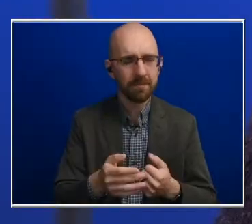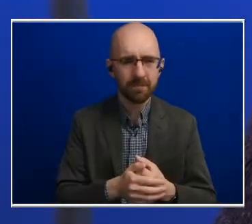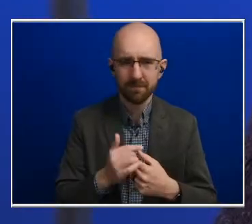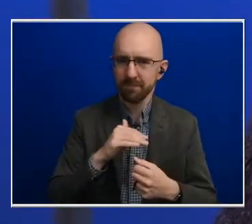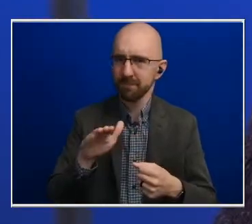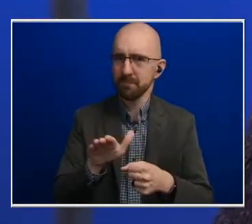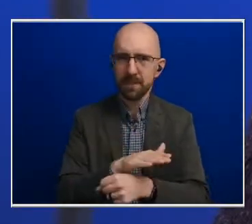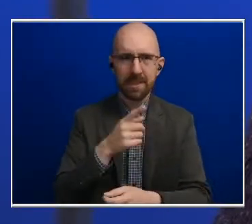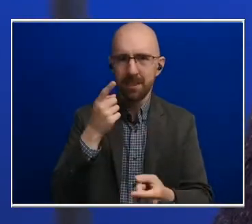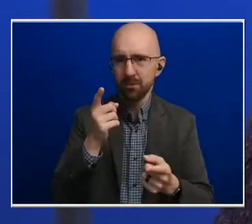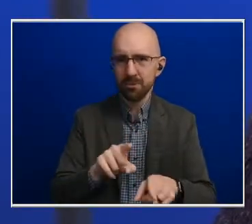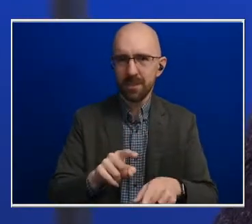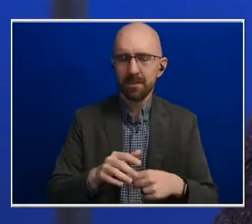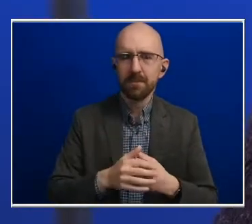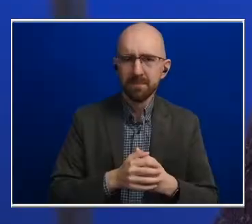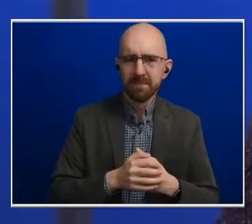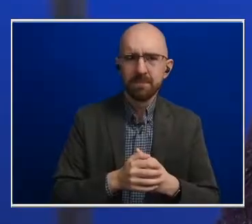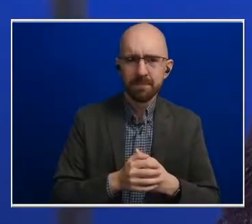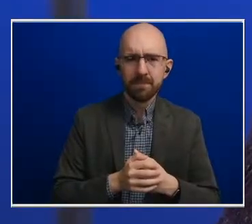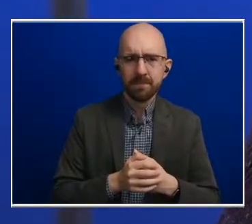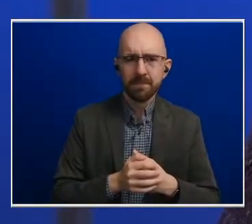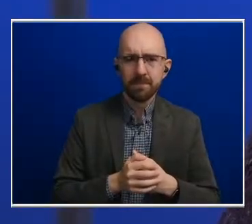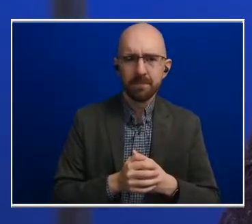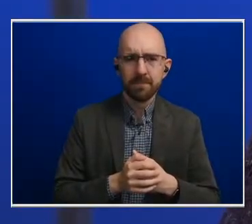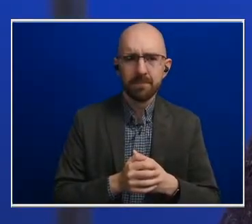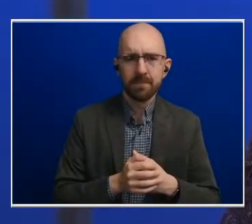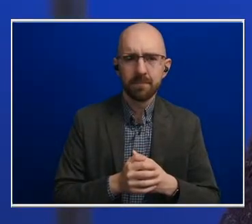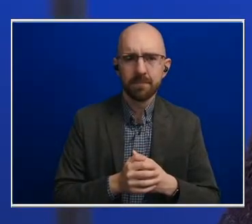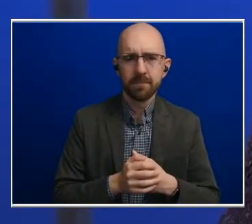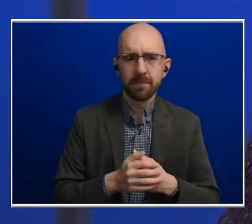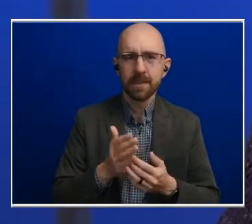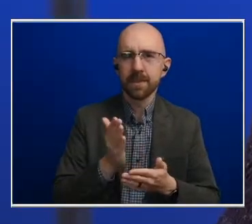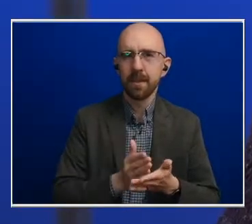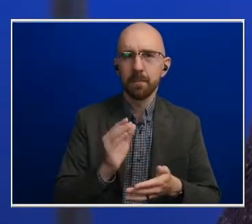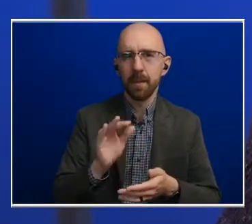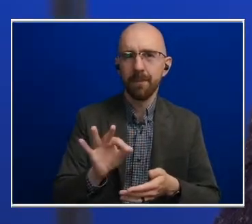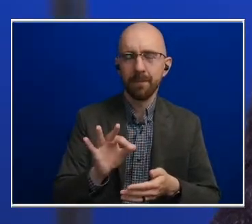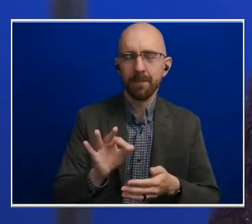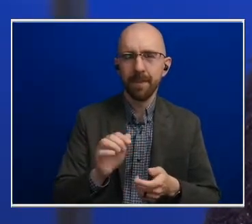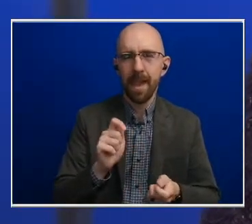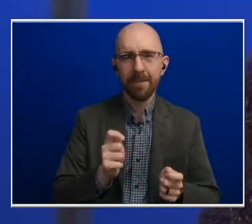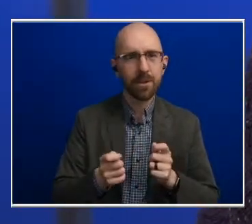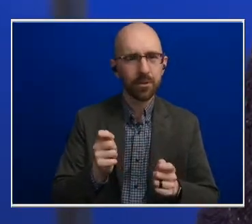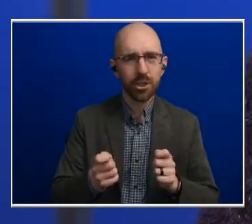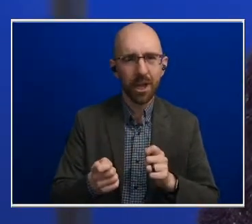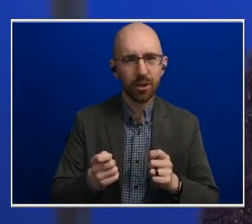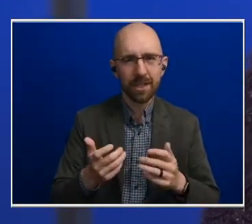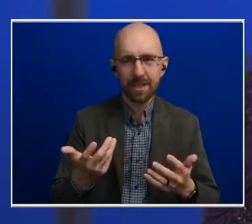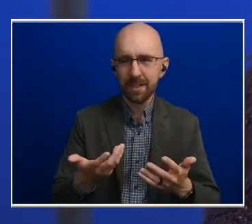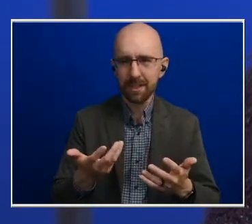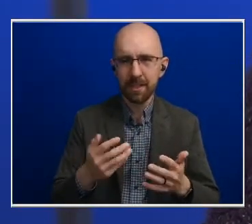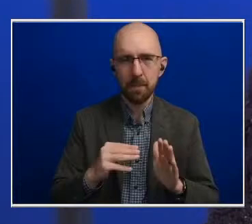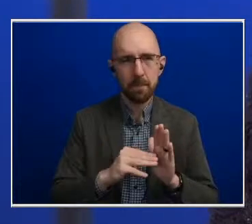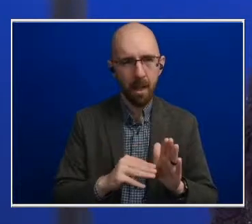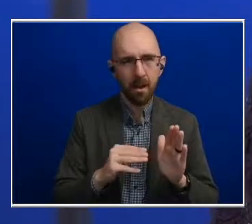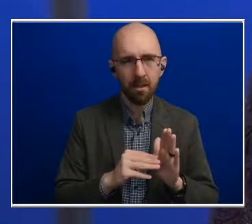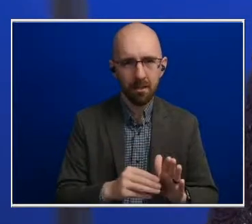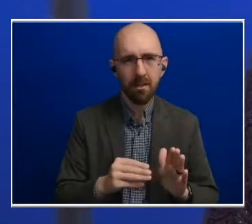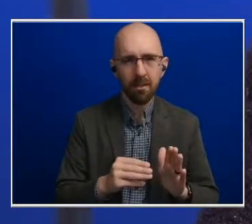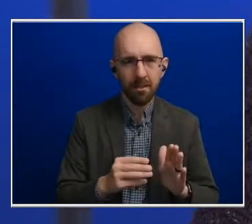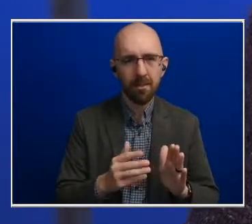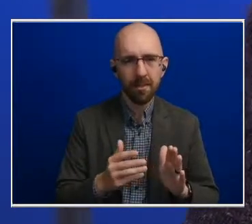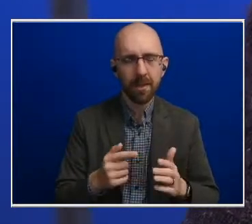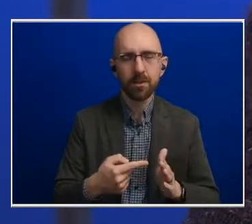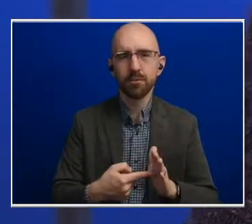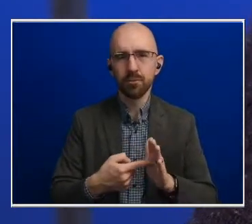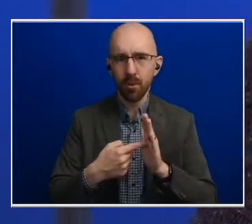Some of the evolutionary models show us singing before